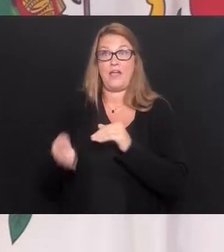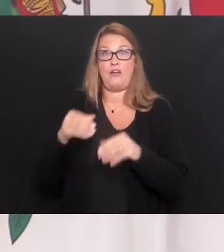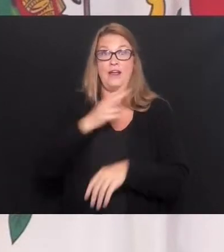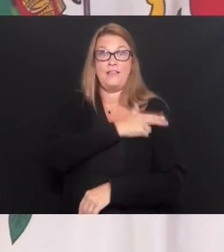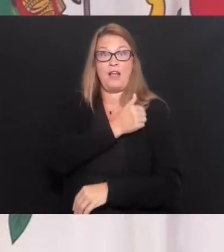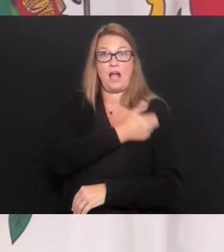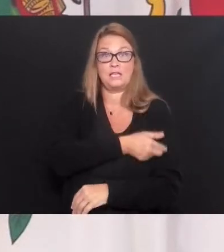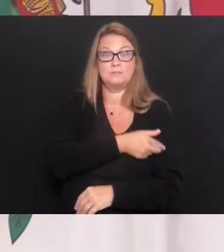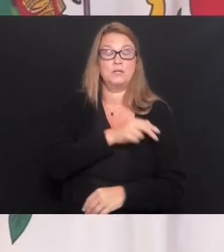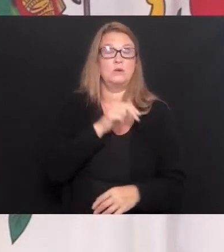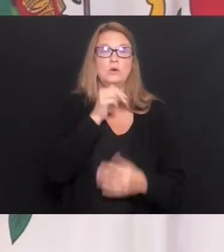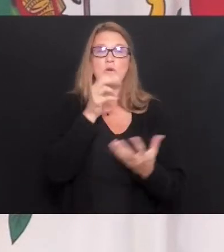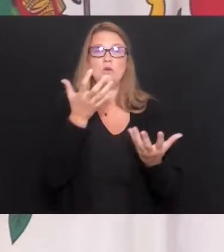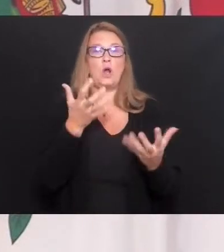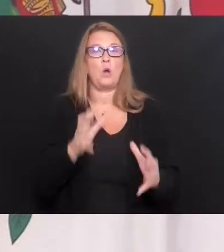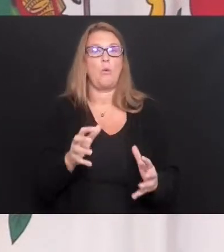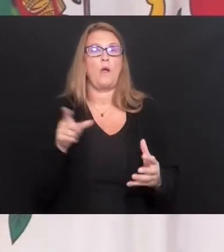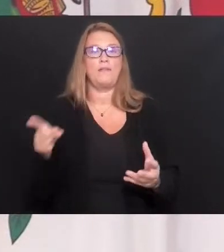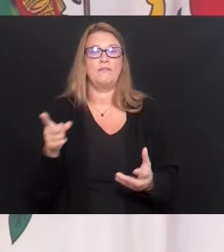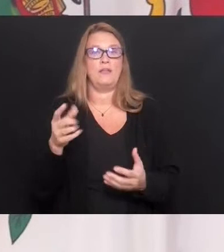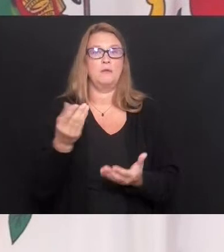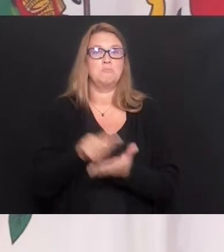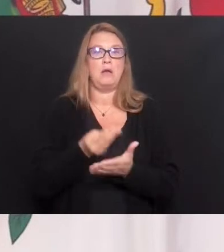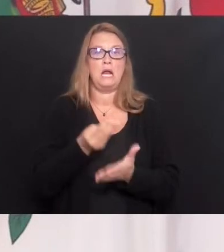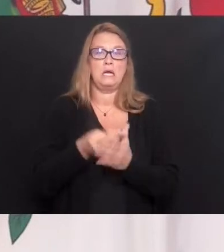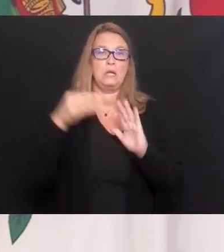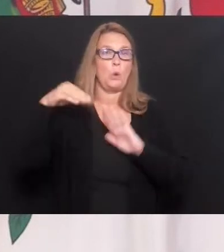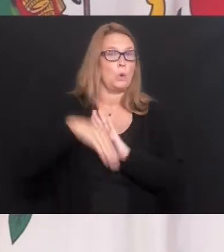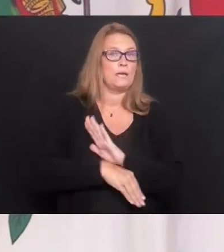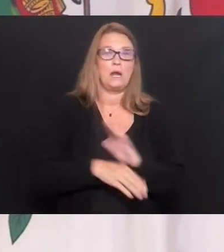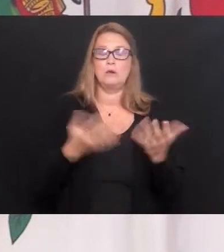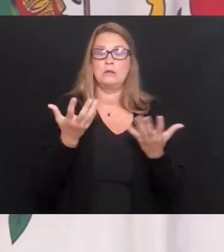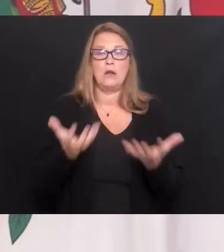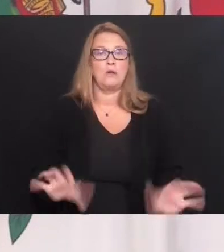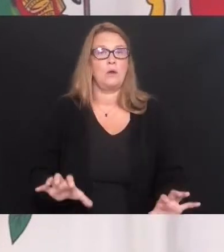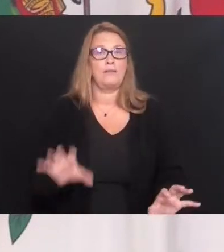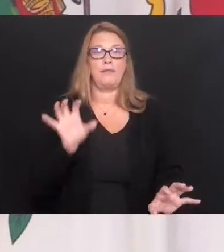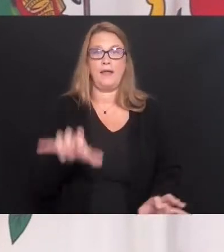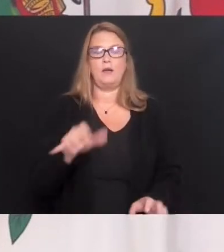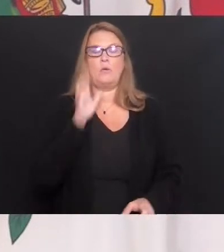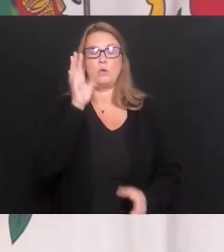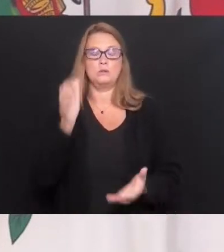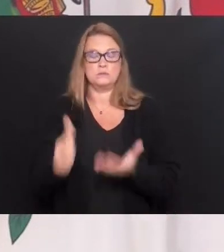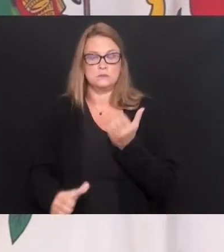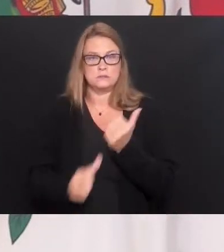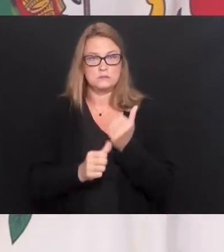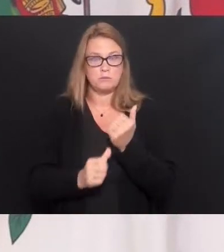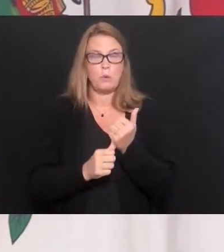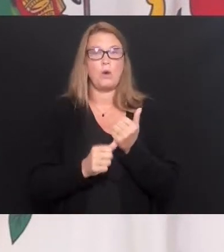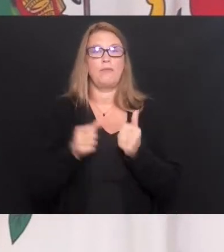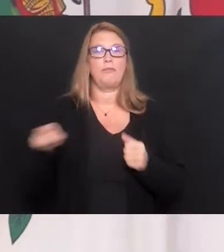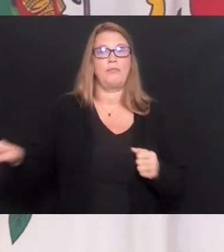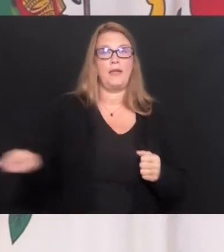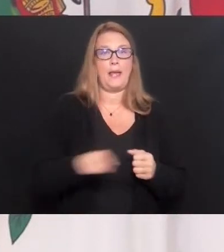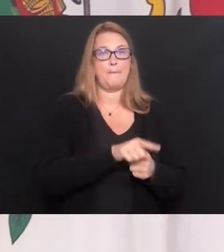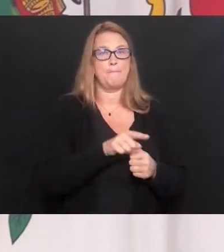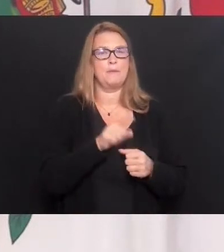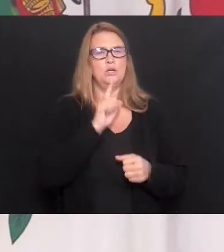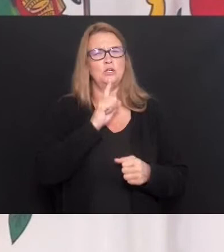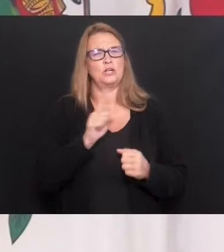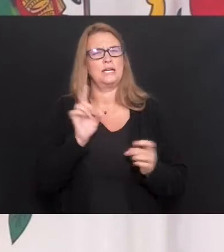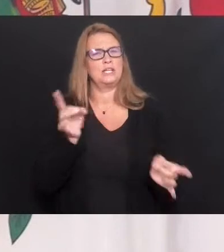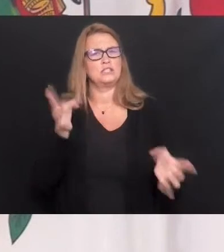our hospitals suffer economically and everything. We're going to stand by them and help them absolutely through this really difficult